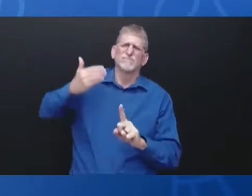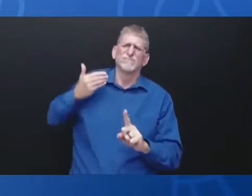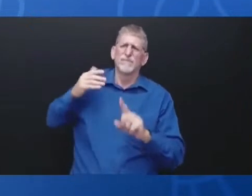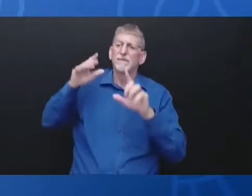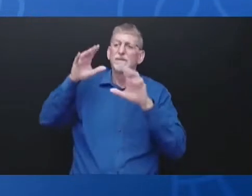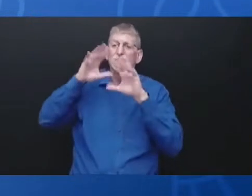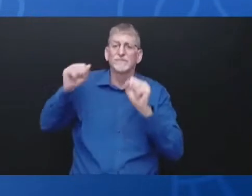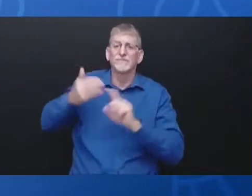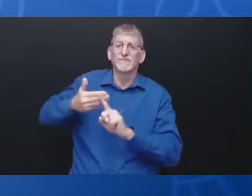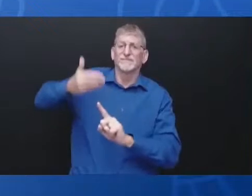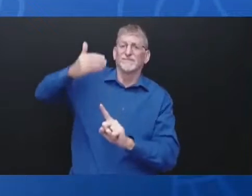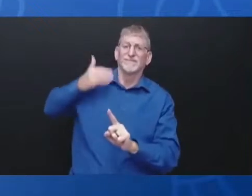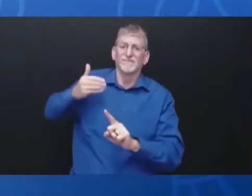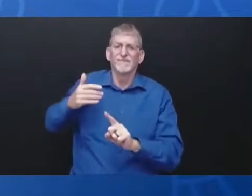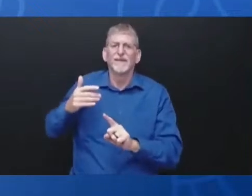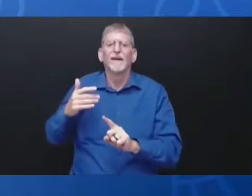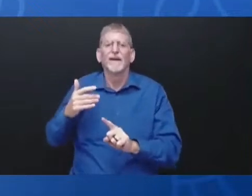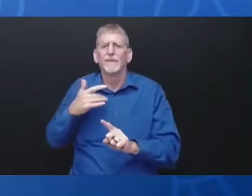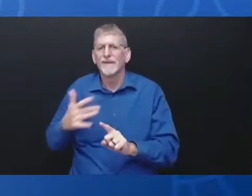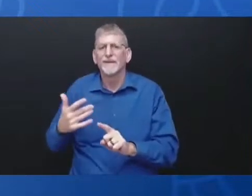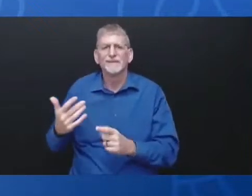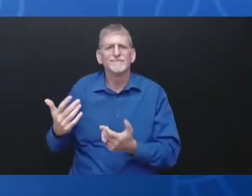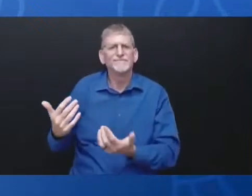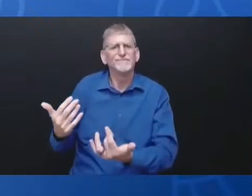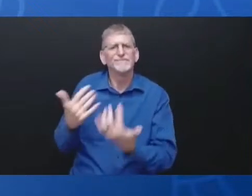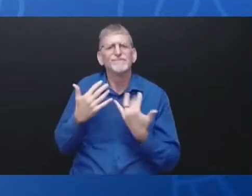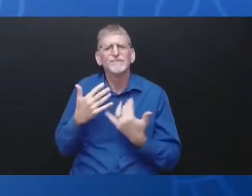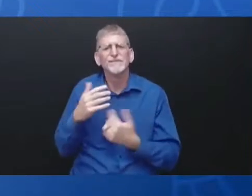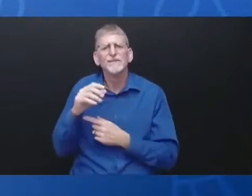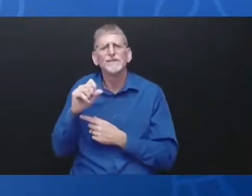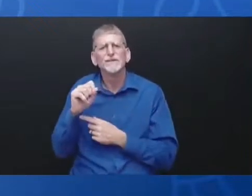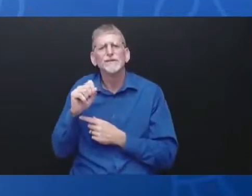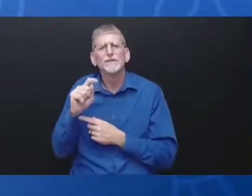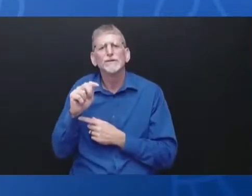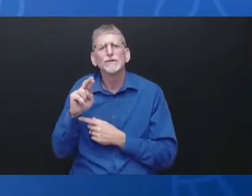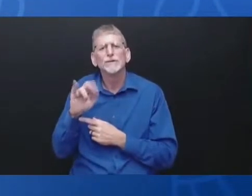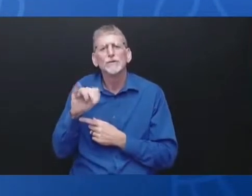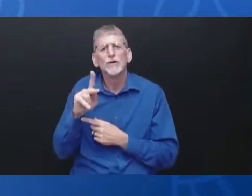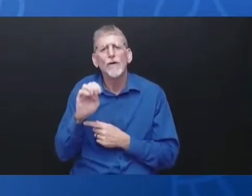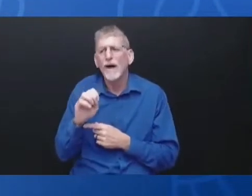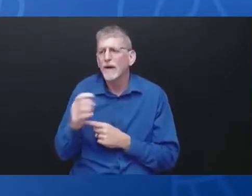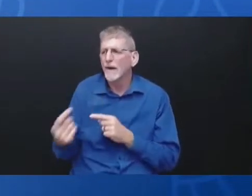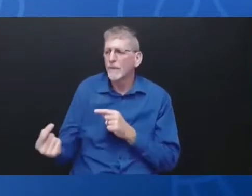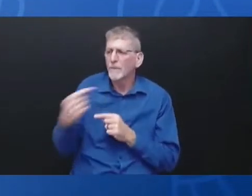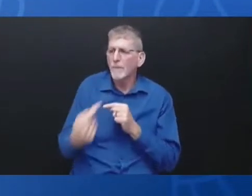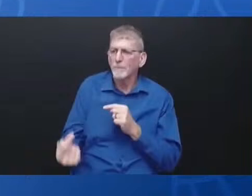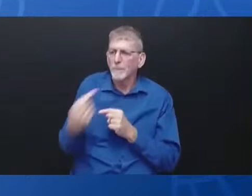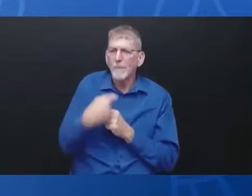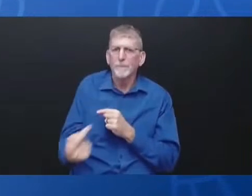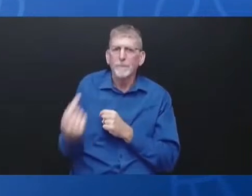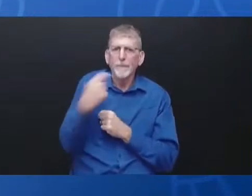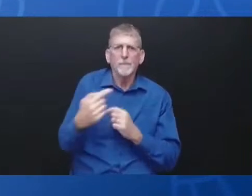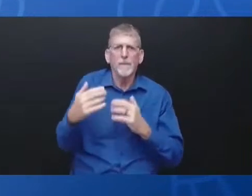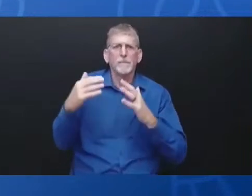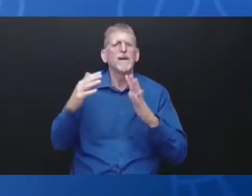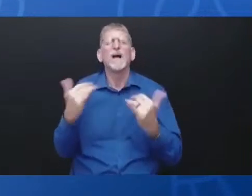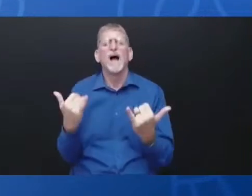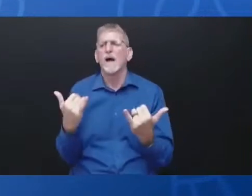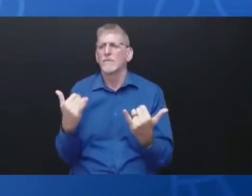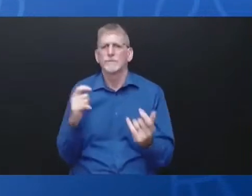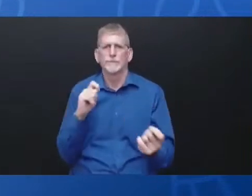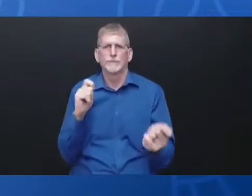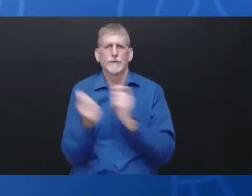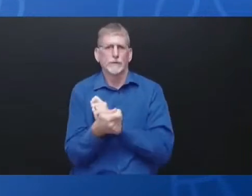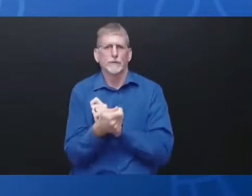a tit-for-tat dynamic. What's happening now is a complete shift when it comes to the nature of why it's going on, which is to stop